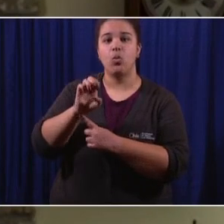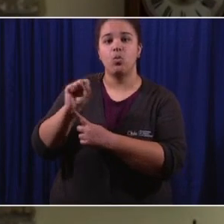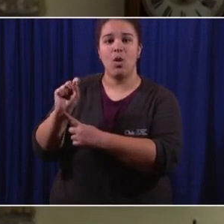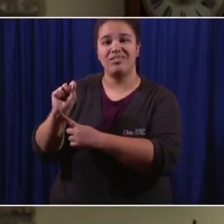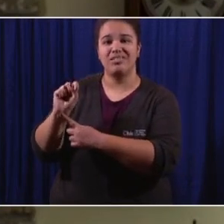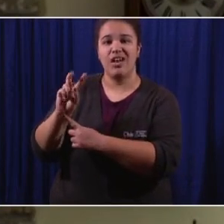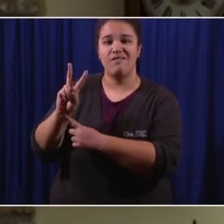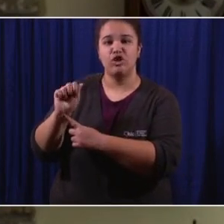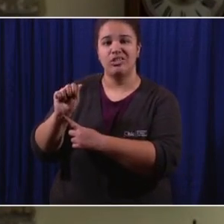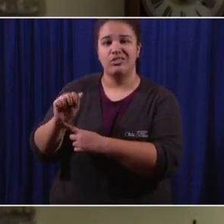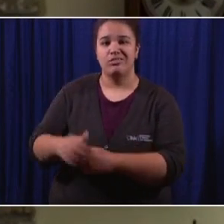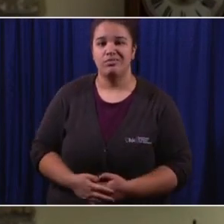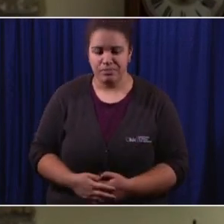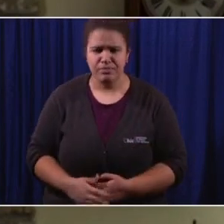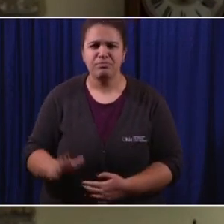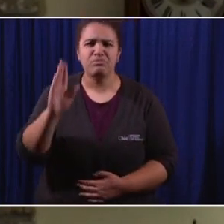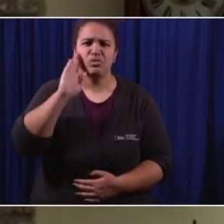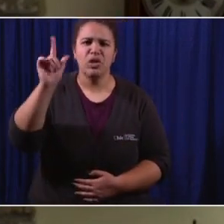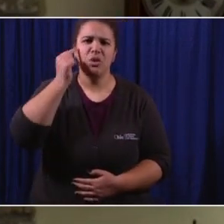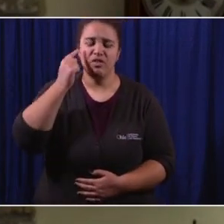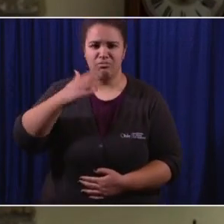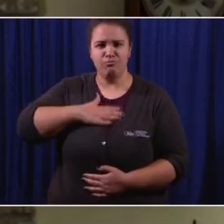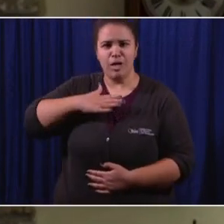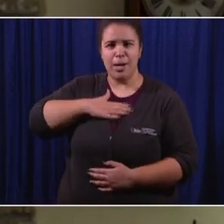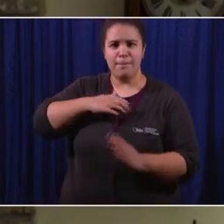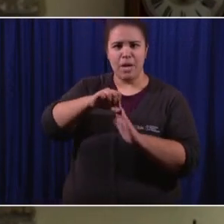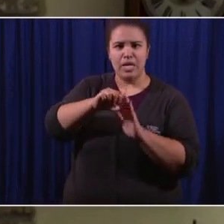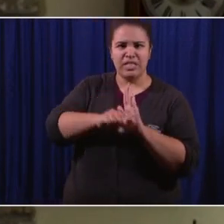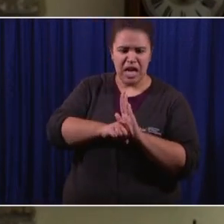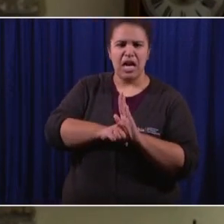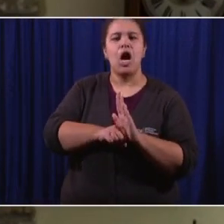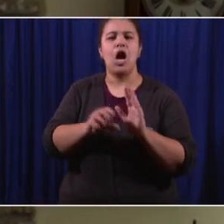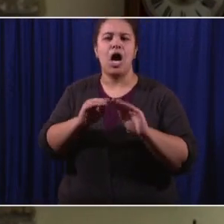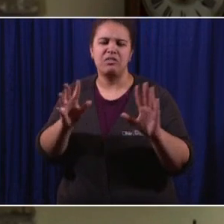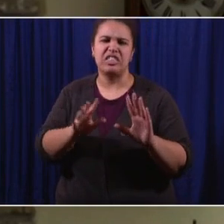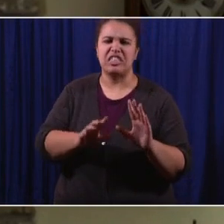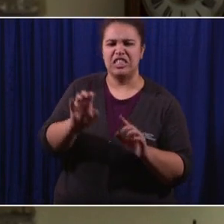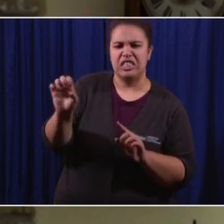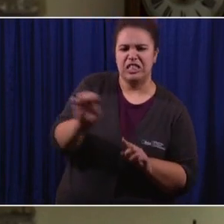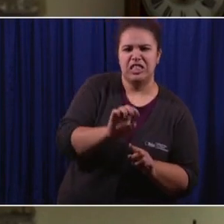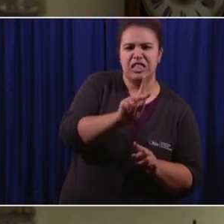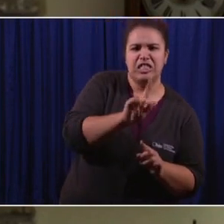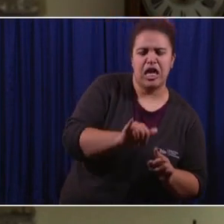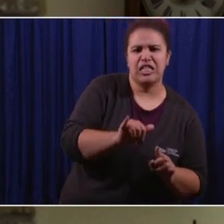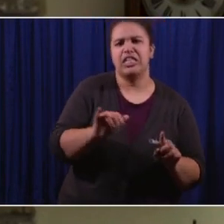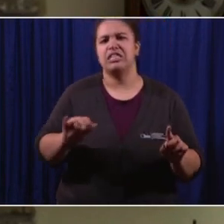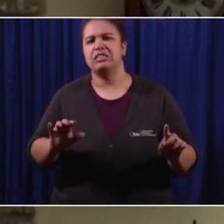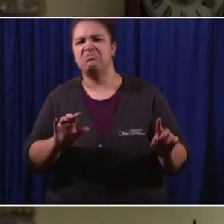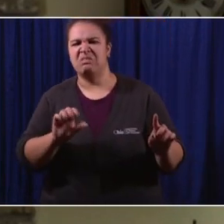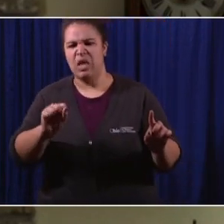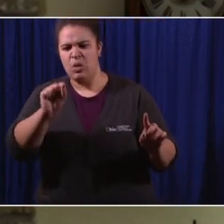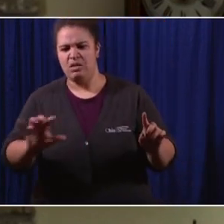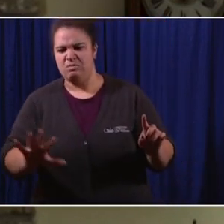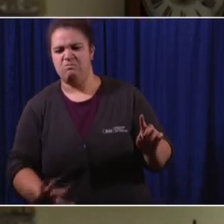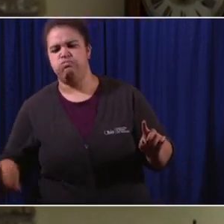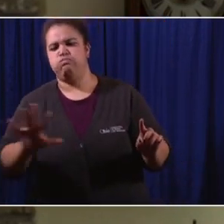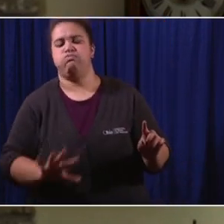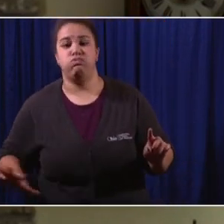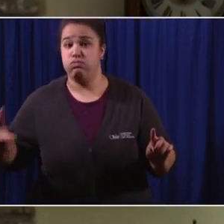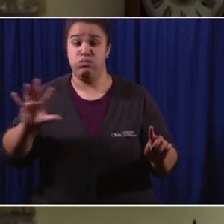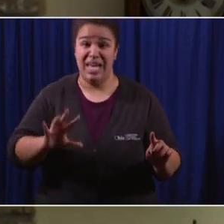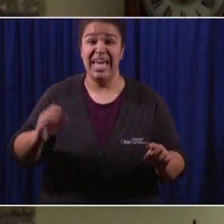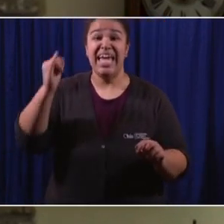Hi, Governor. We've seen in our state and obviously in Eastern Kentucky and Southern Ohio that a one-size-fits-all approach doesn't really work when dealing